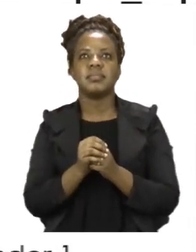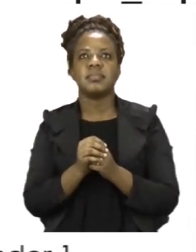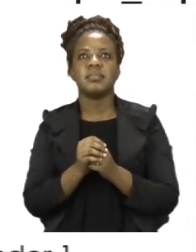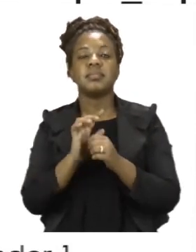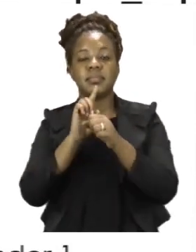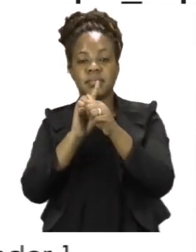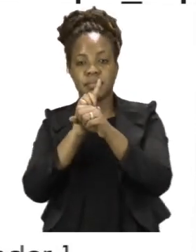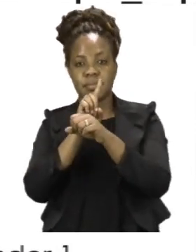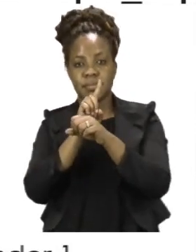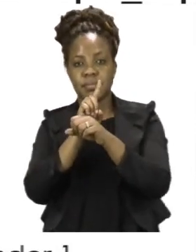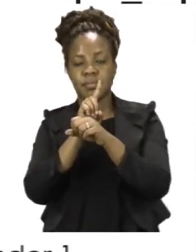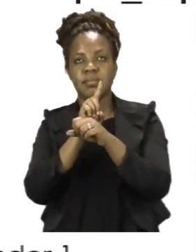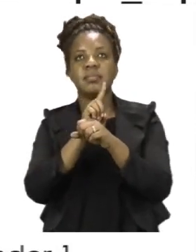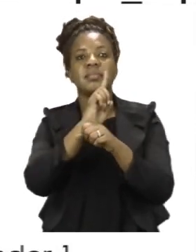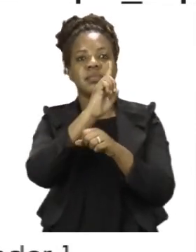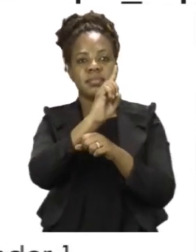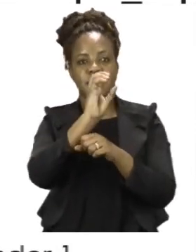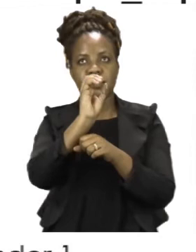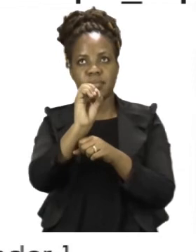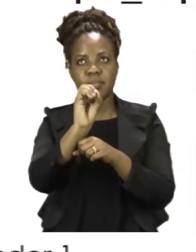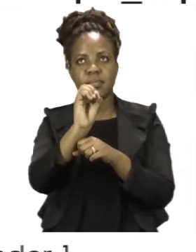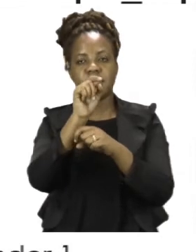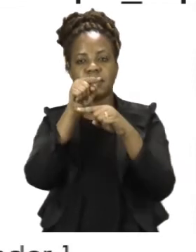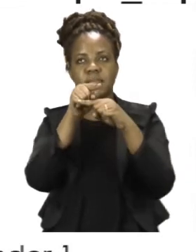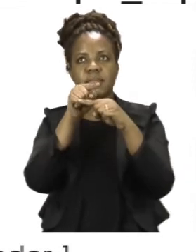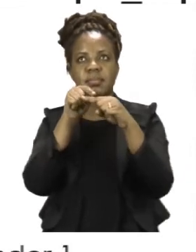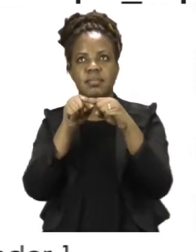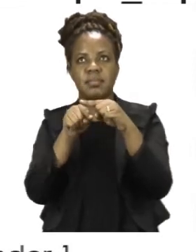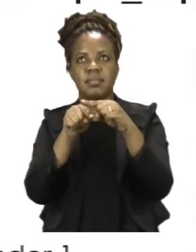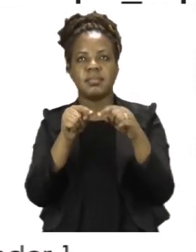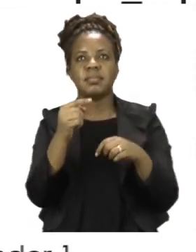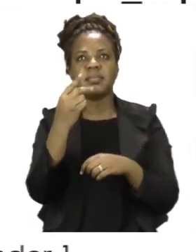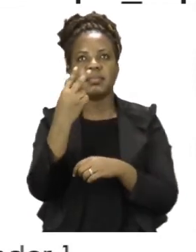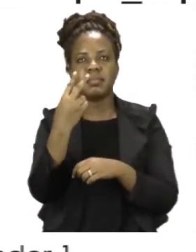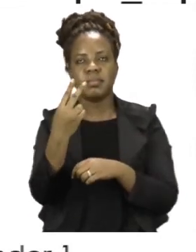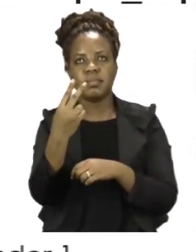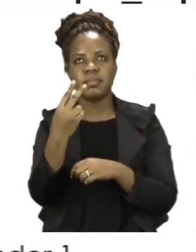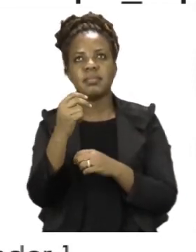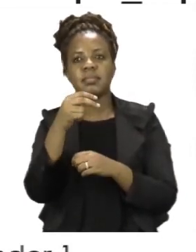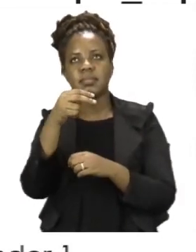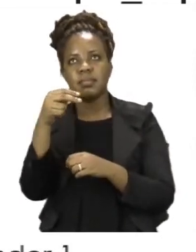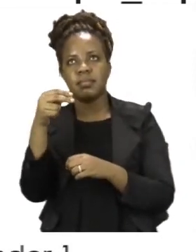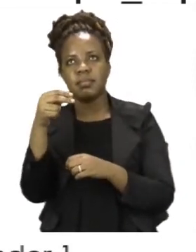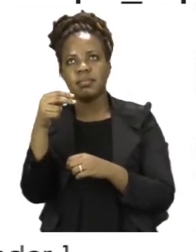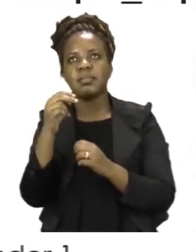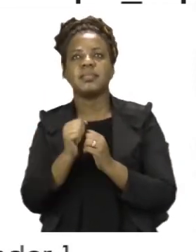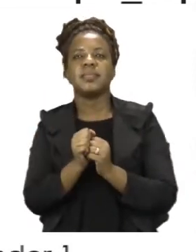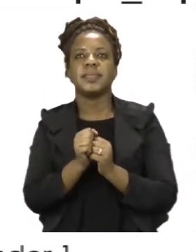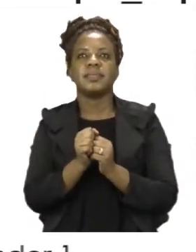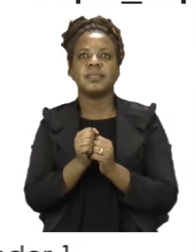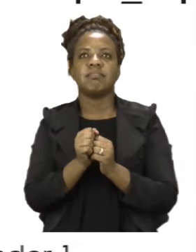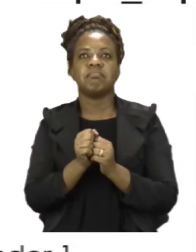say 10 divided by 2 equals. Now we are